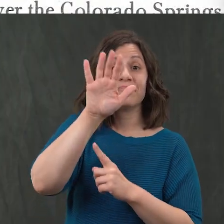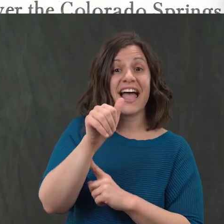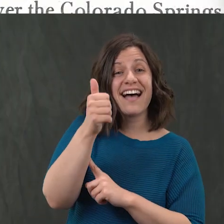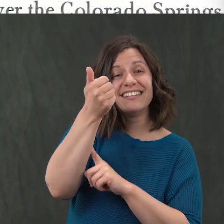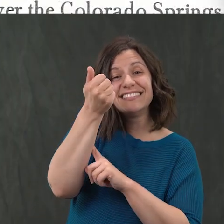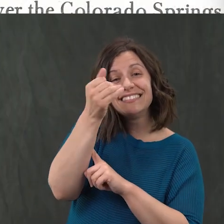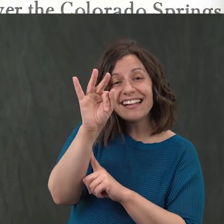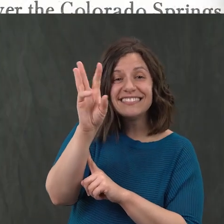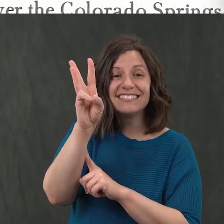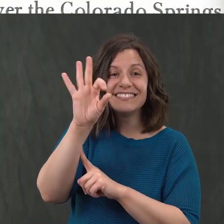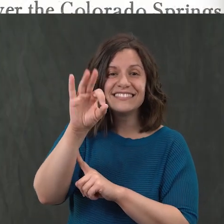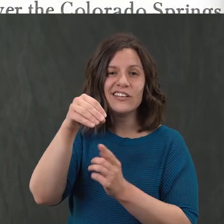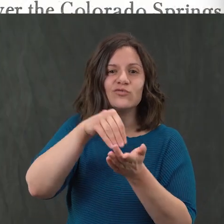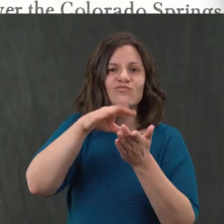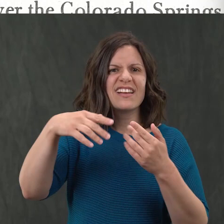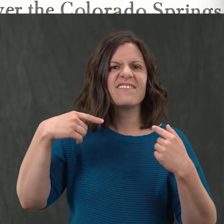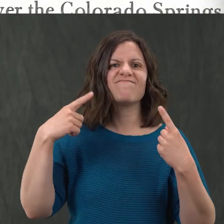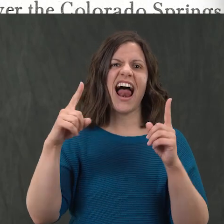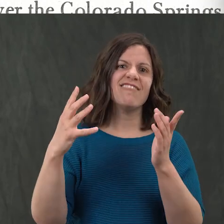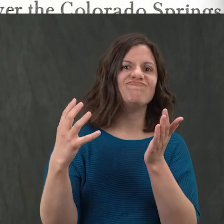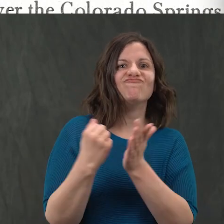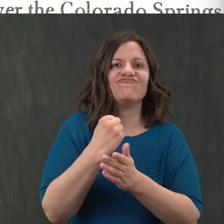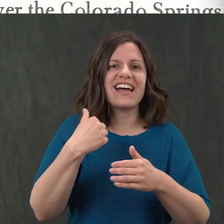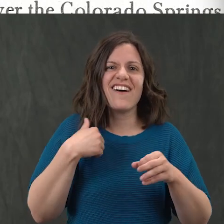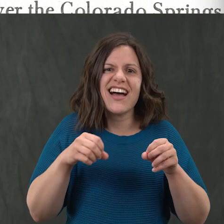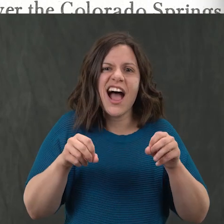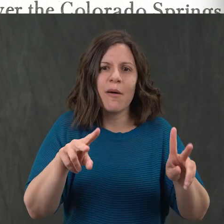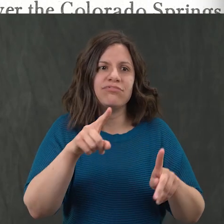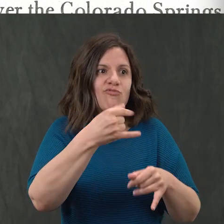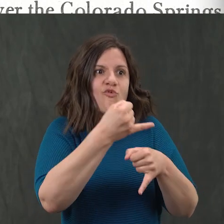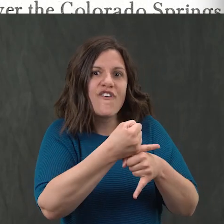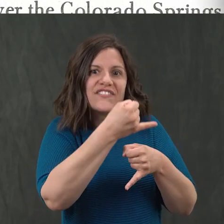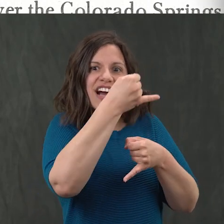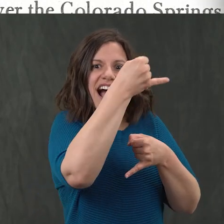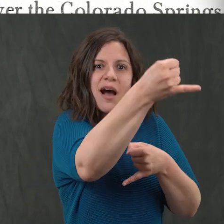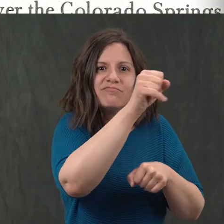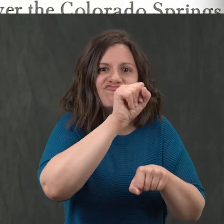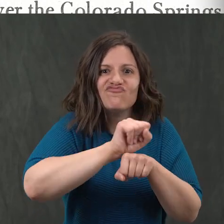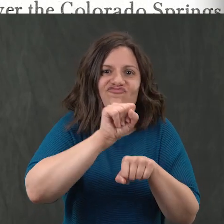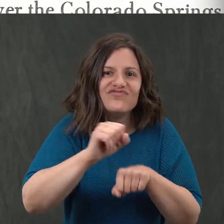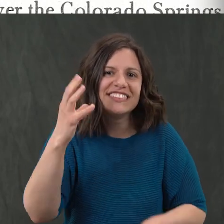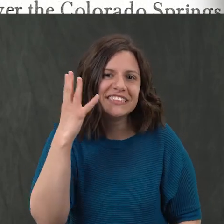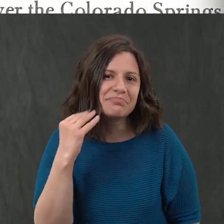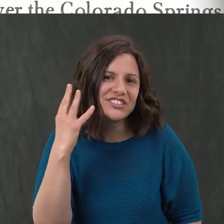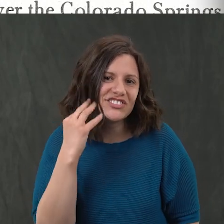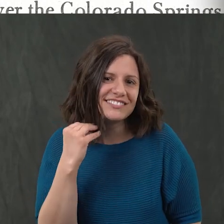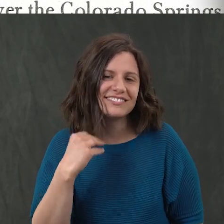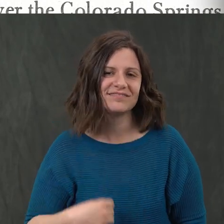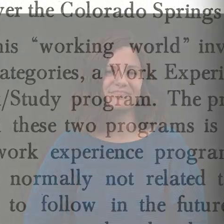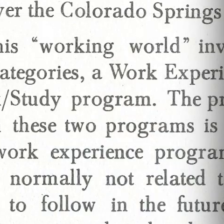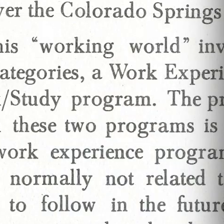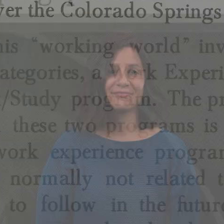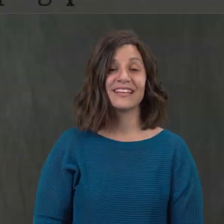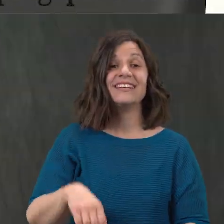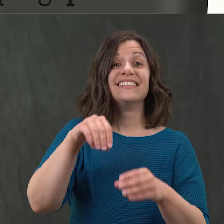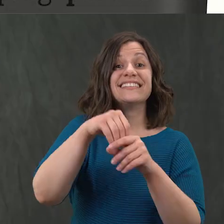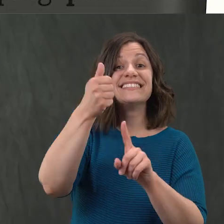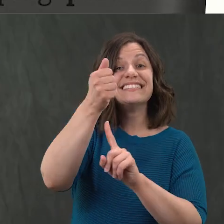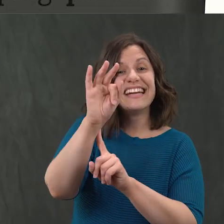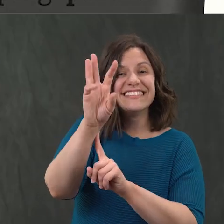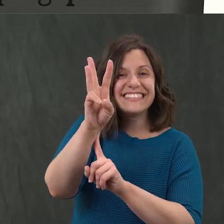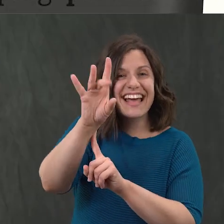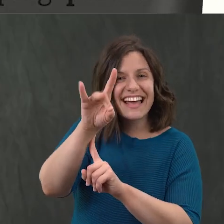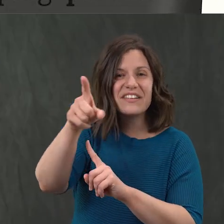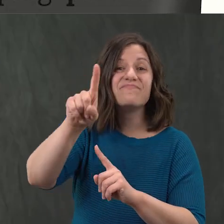By 1969, students had the opportunity for off-campus work experience. Colorado Index article and photos of first preschool students.